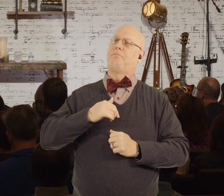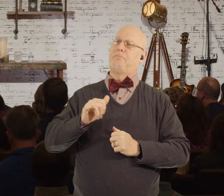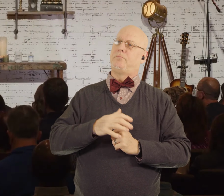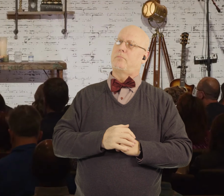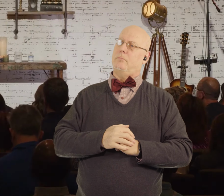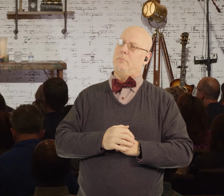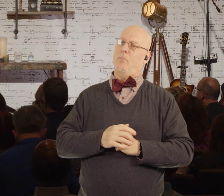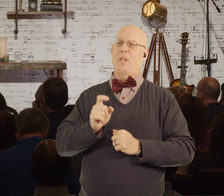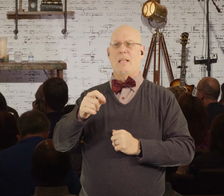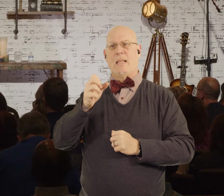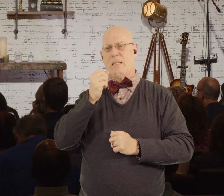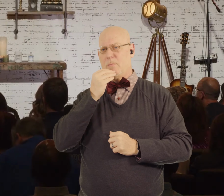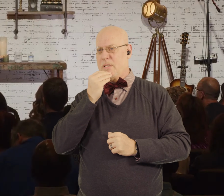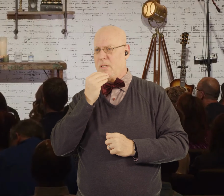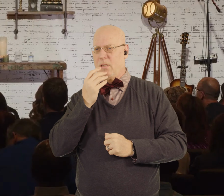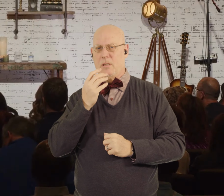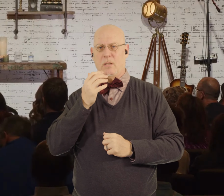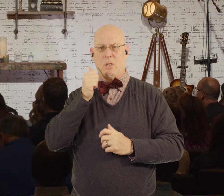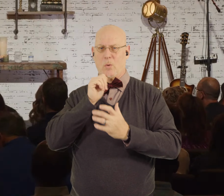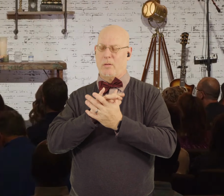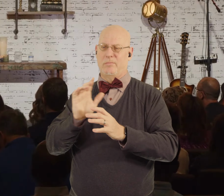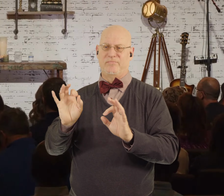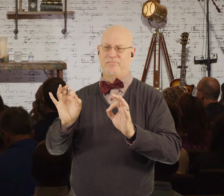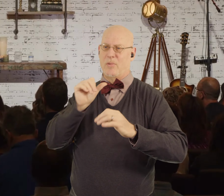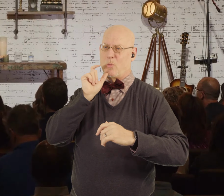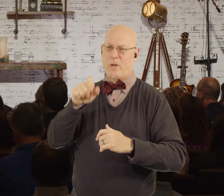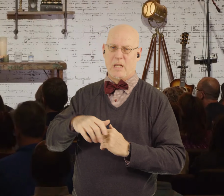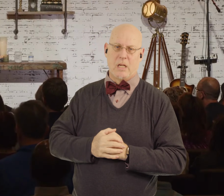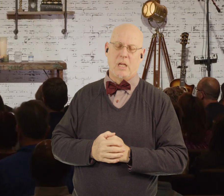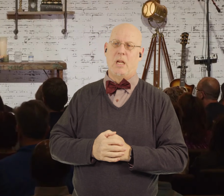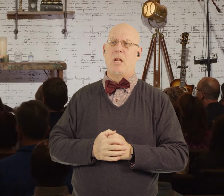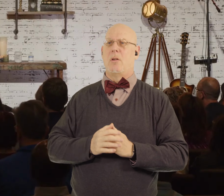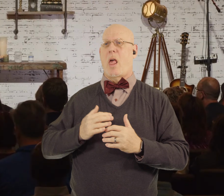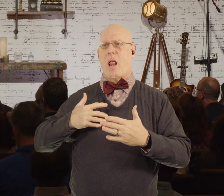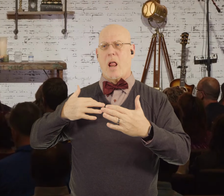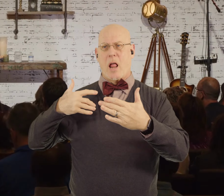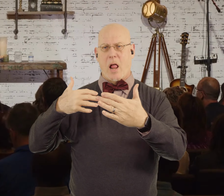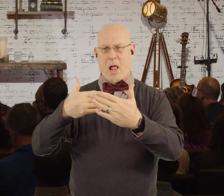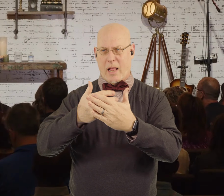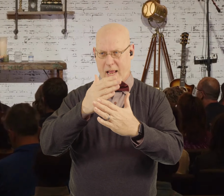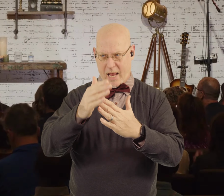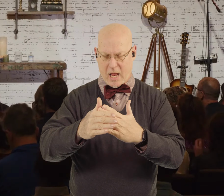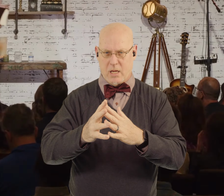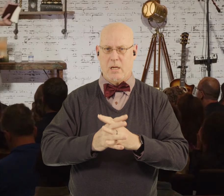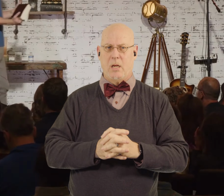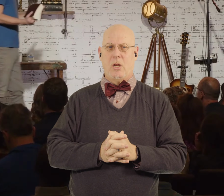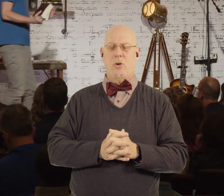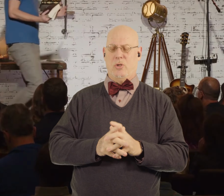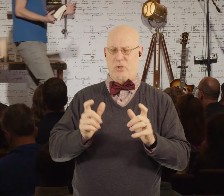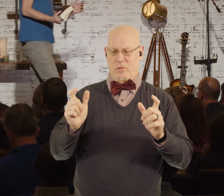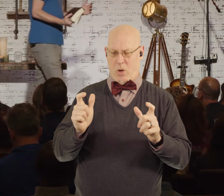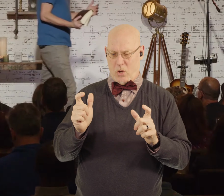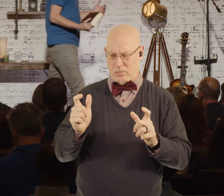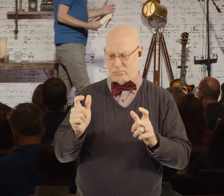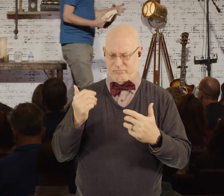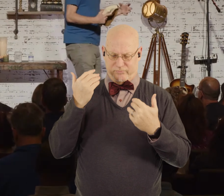now. And so I'm like, hey, I have to get something. Daniel's like, I don't need anything. And so we make our way all the way to the end of the terminal, and there's this